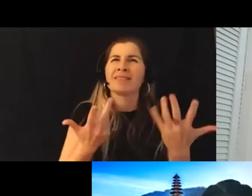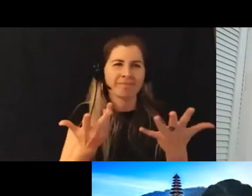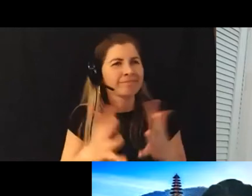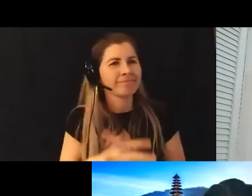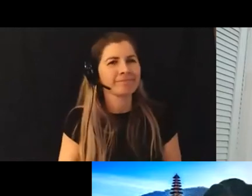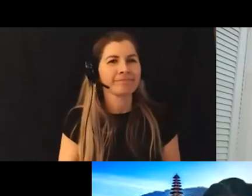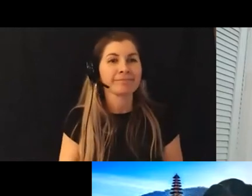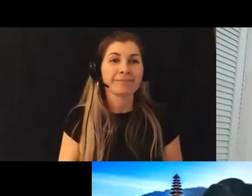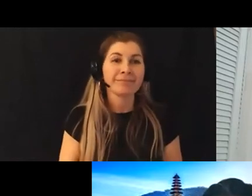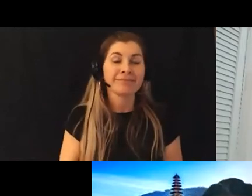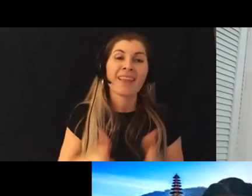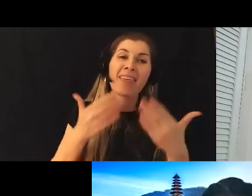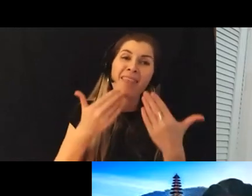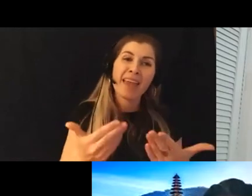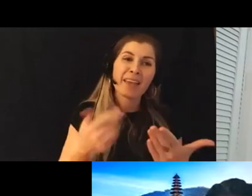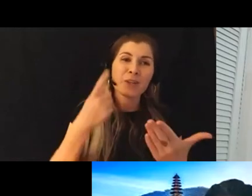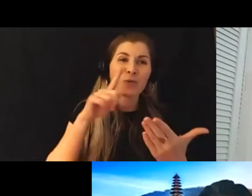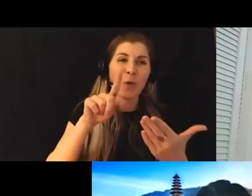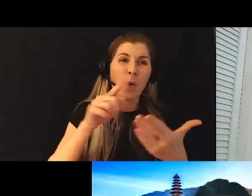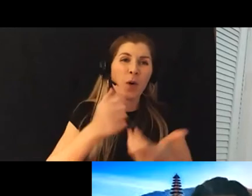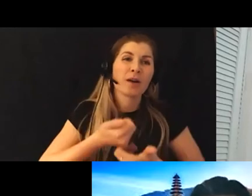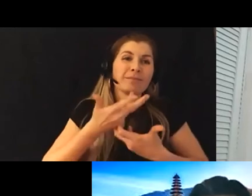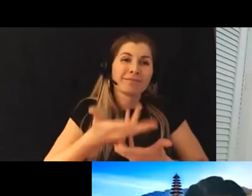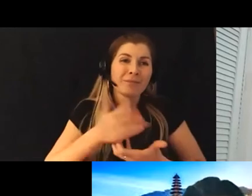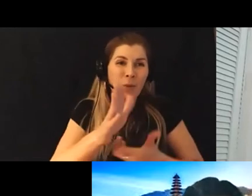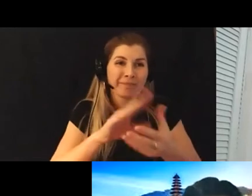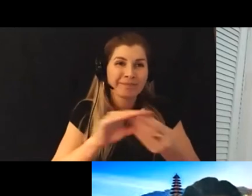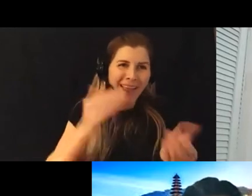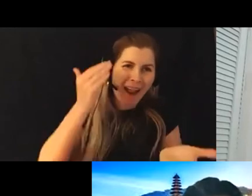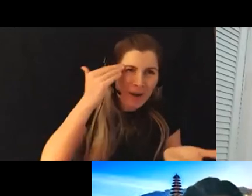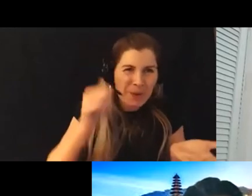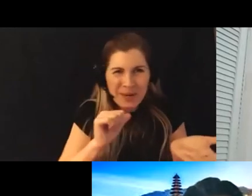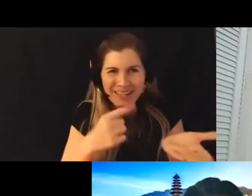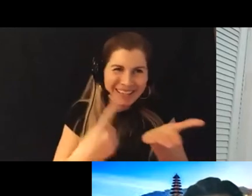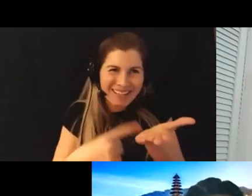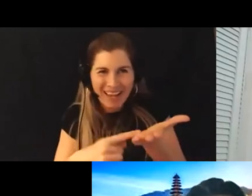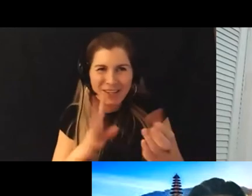Thank you so much for taking that time to share that. I know we didn't discuss talking about that at all, but